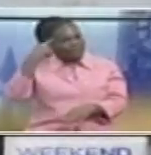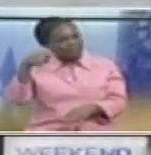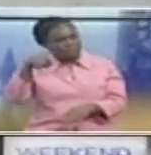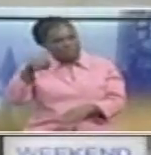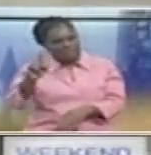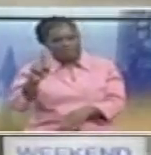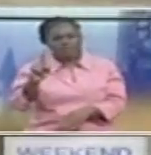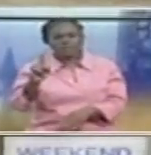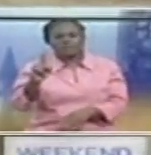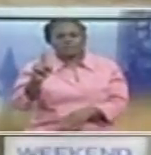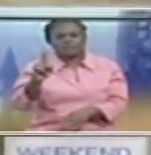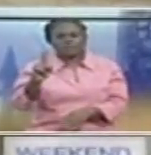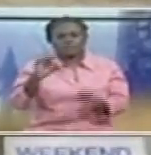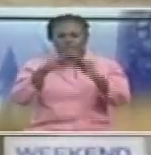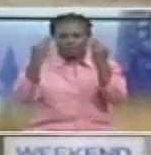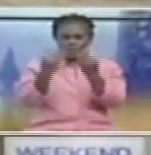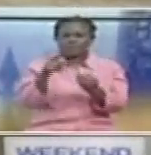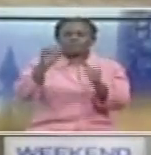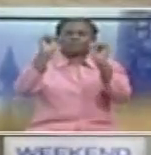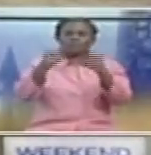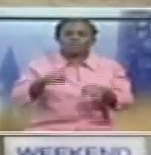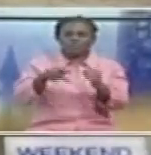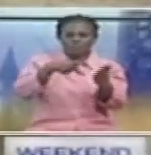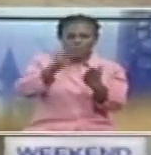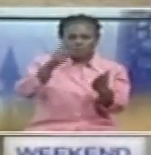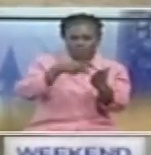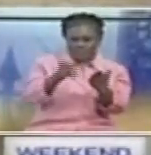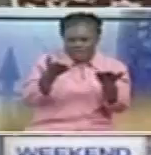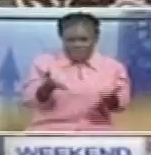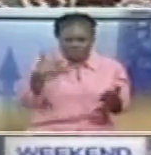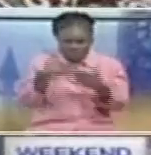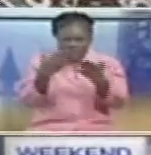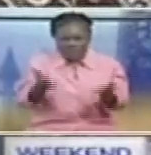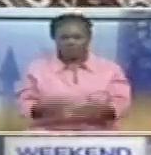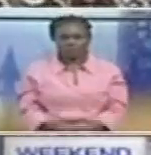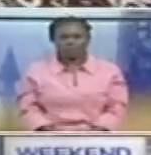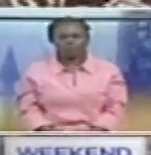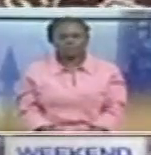Suleiman Adan and George Karari's families would have been compensated by now.